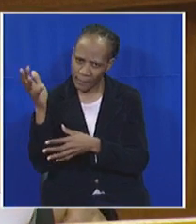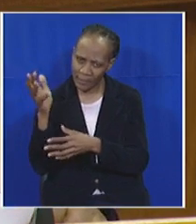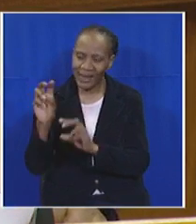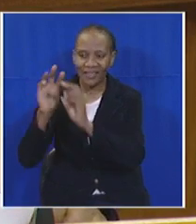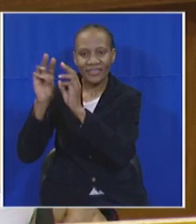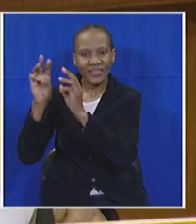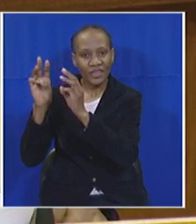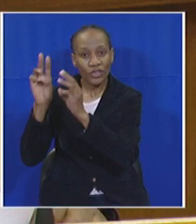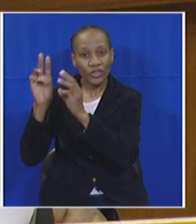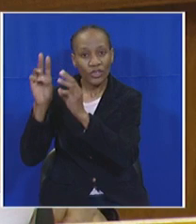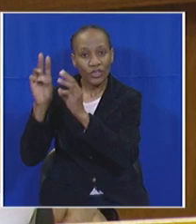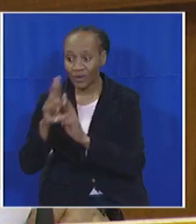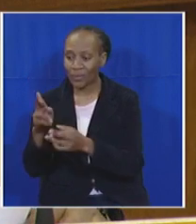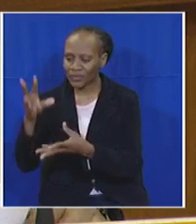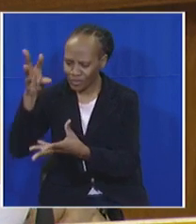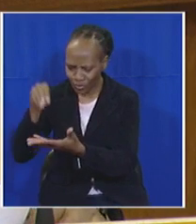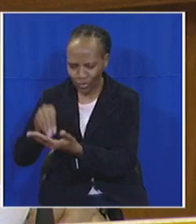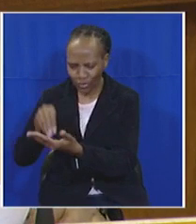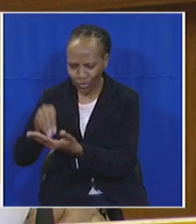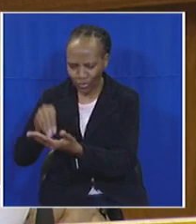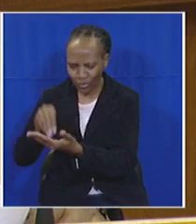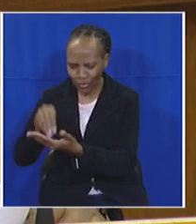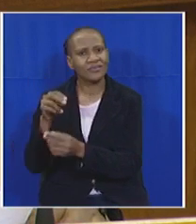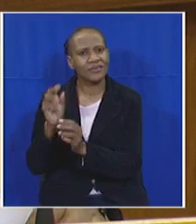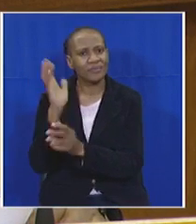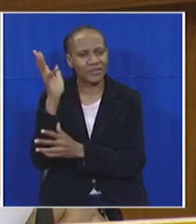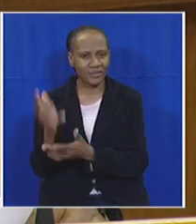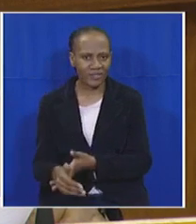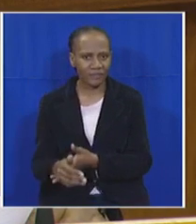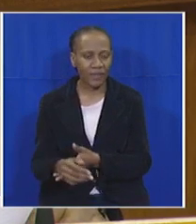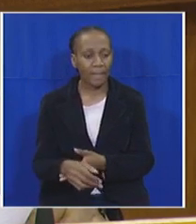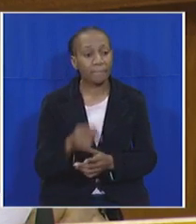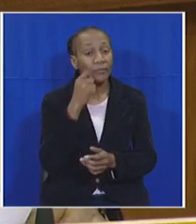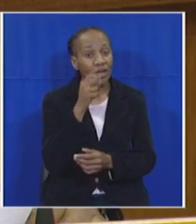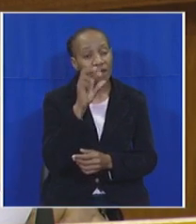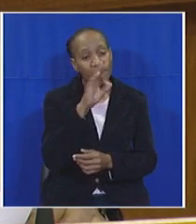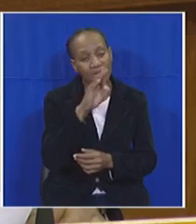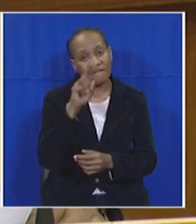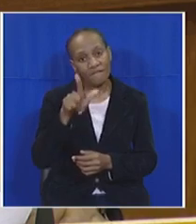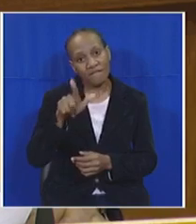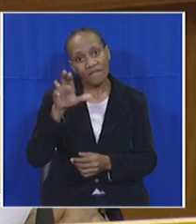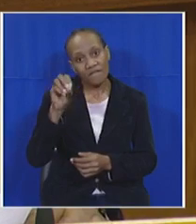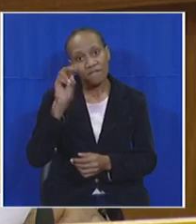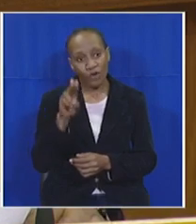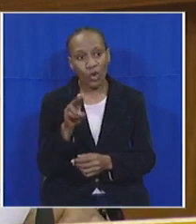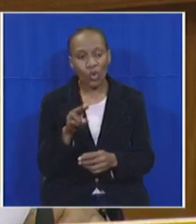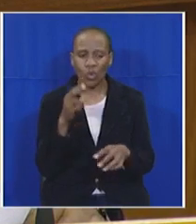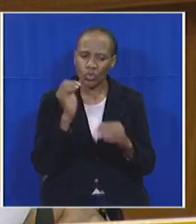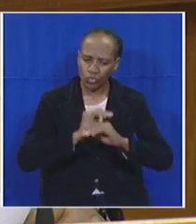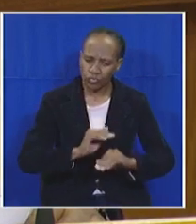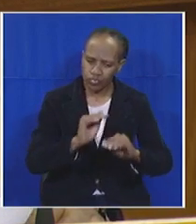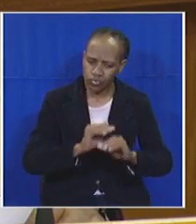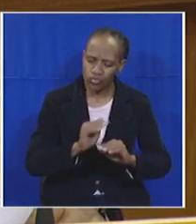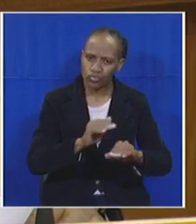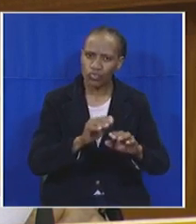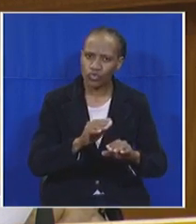is included in the report with recommendations. We wish to thank Mr. Cecil Flo for having sacrificed his teaching career